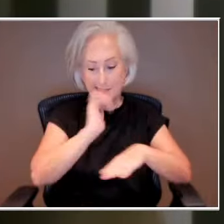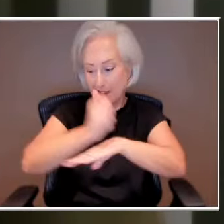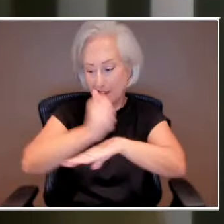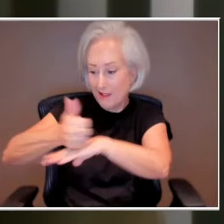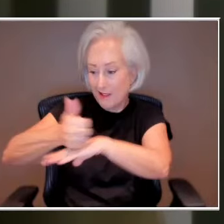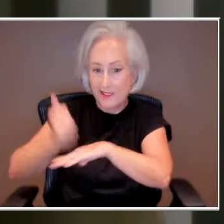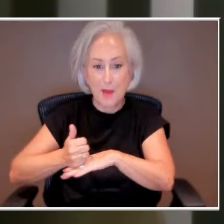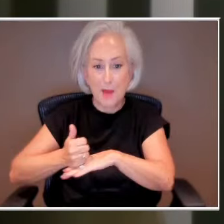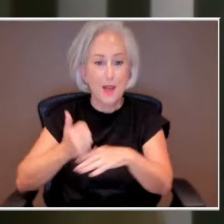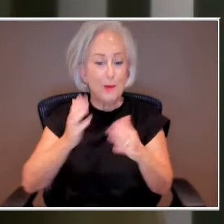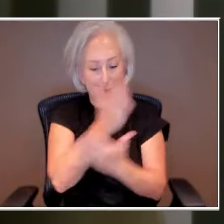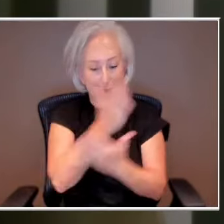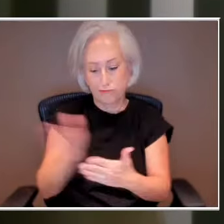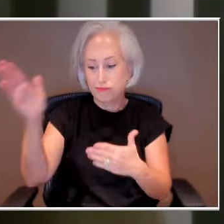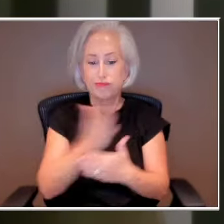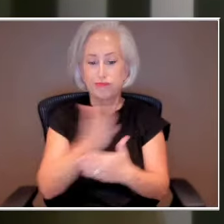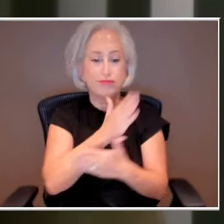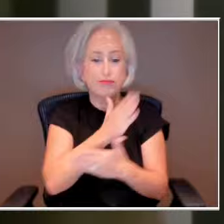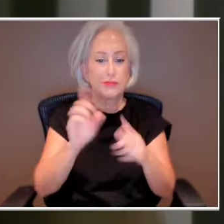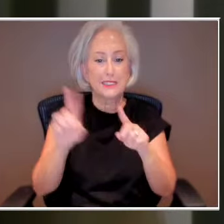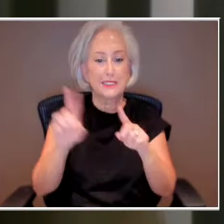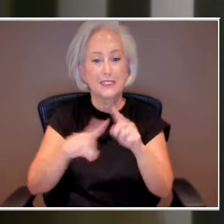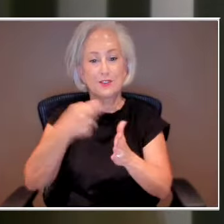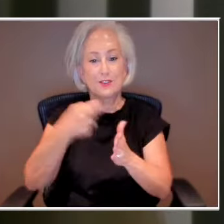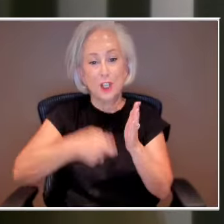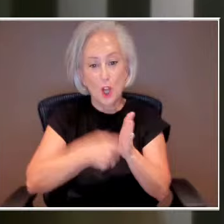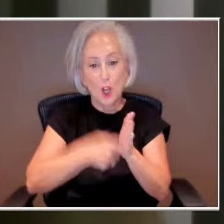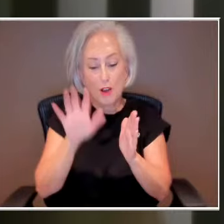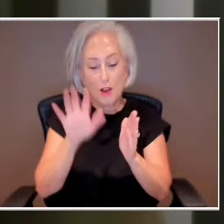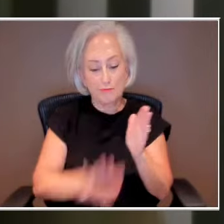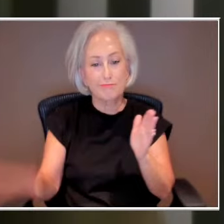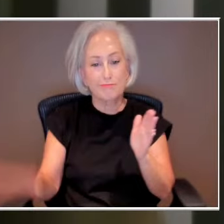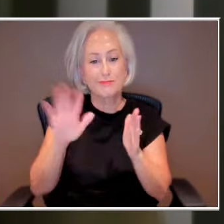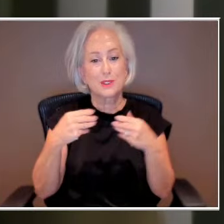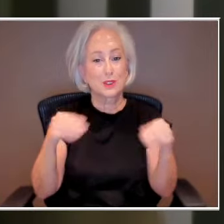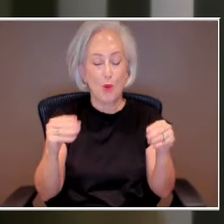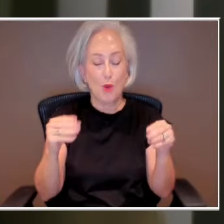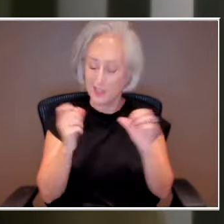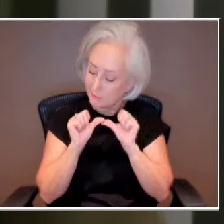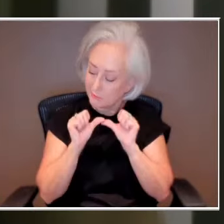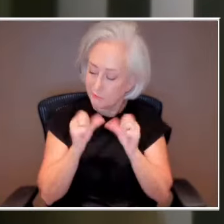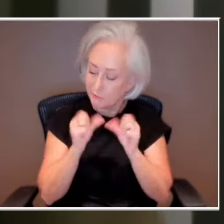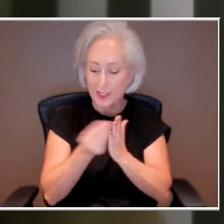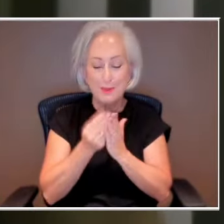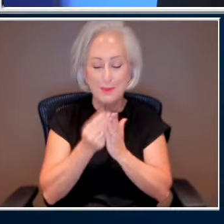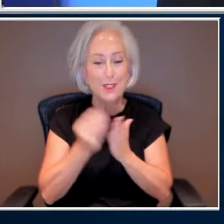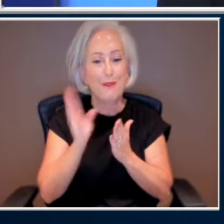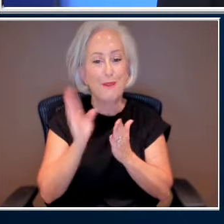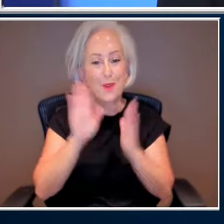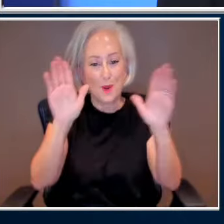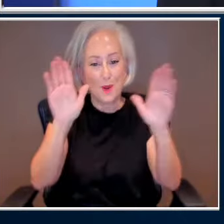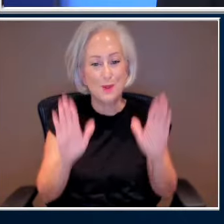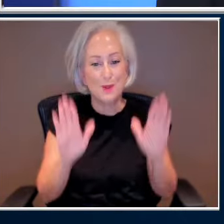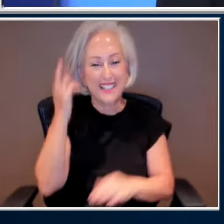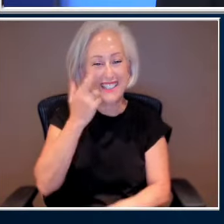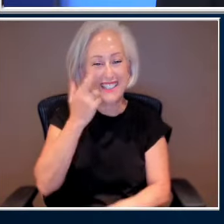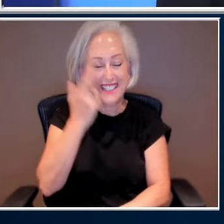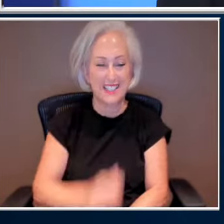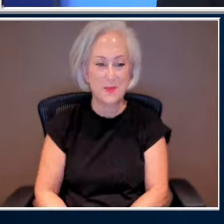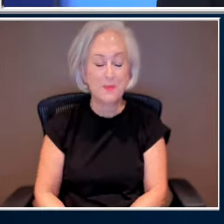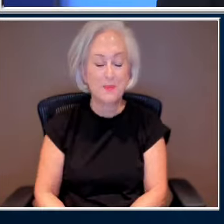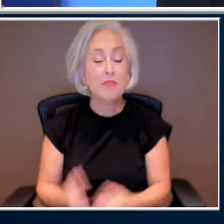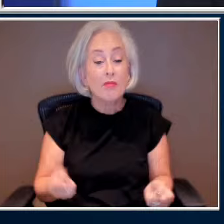points all across the store, and just shop till you drop, and it's shopping for a great cause. How much money have you been able to